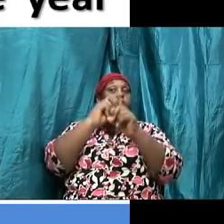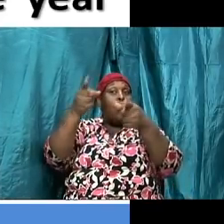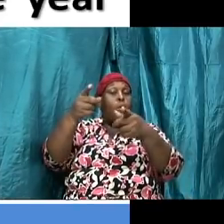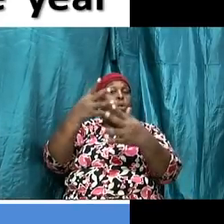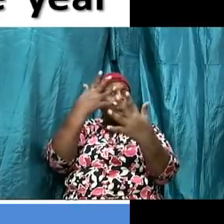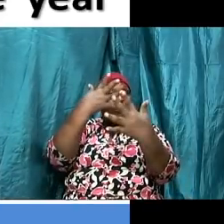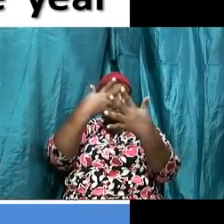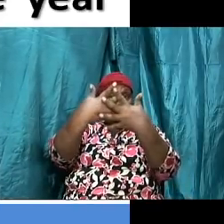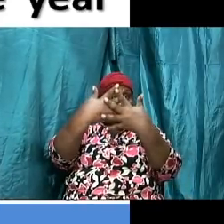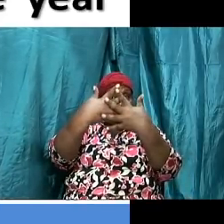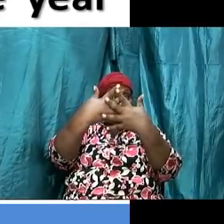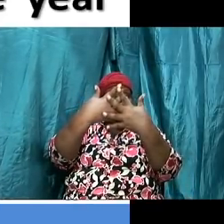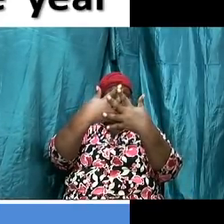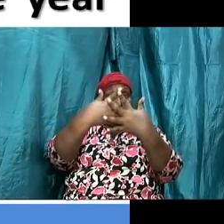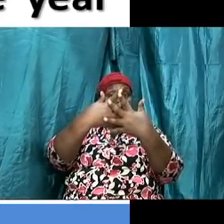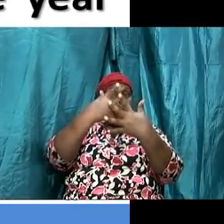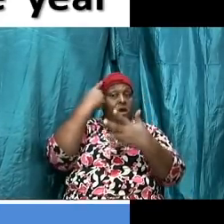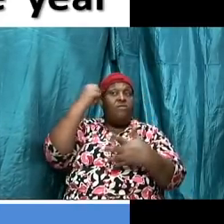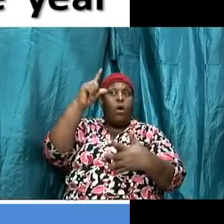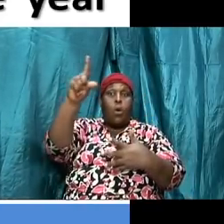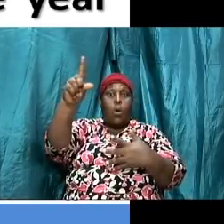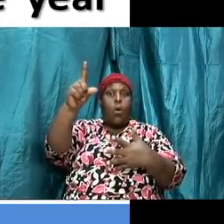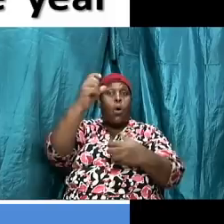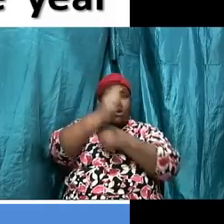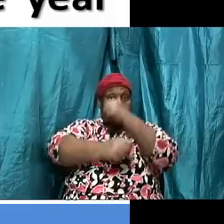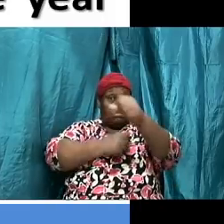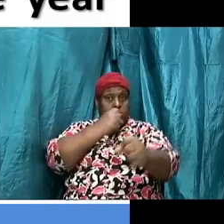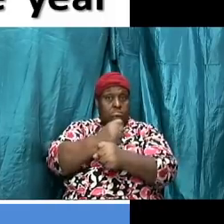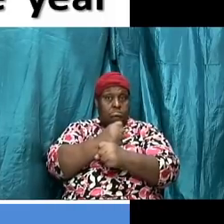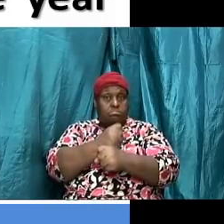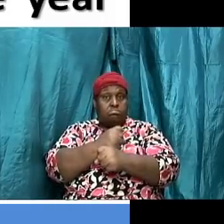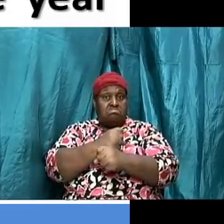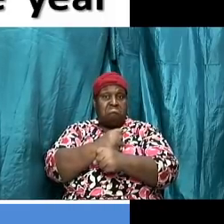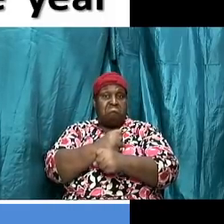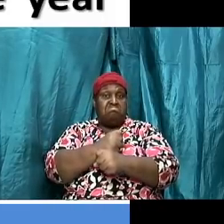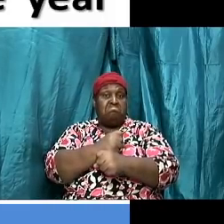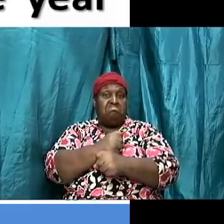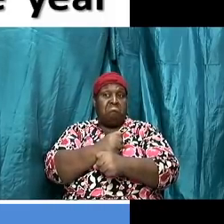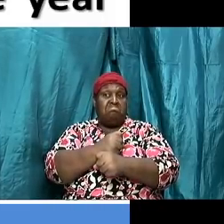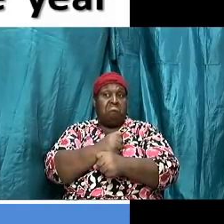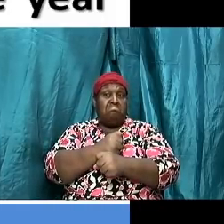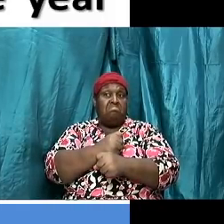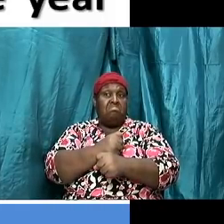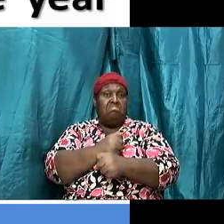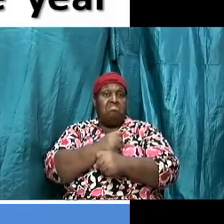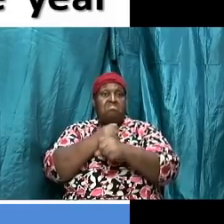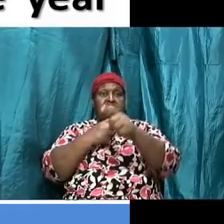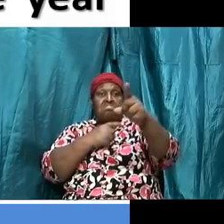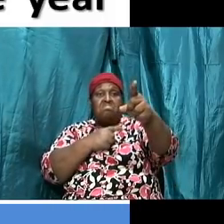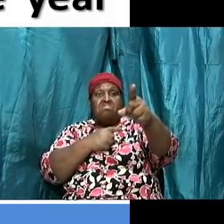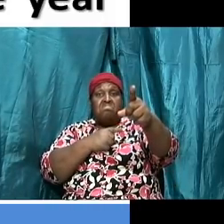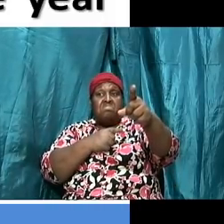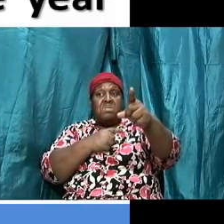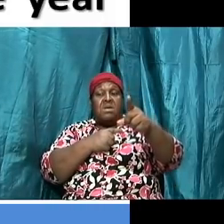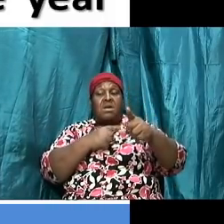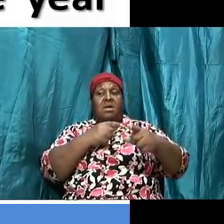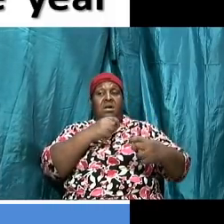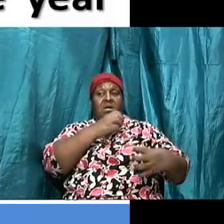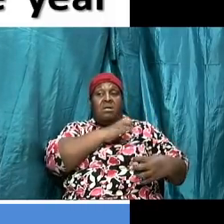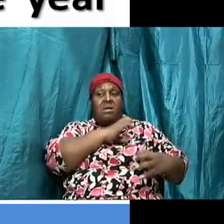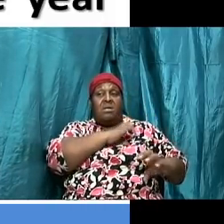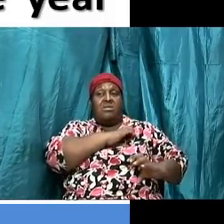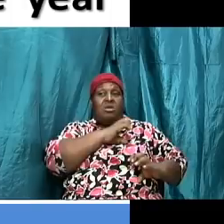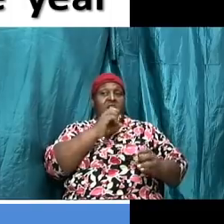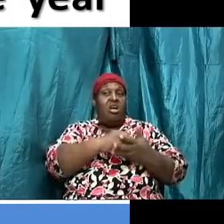cadet in high school, and I learned at the time that when